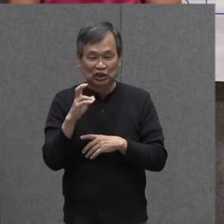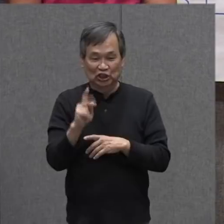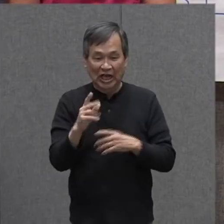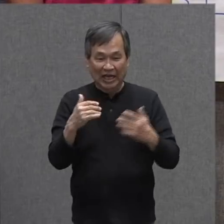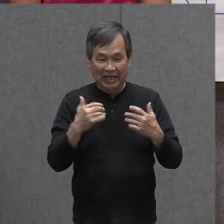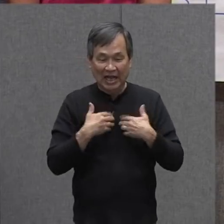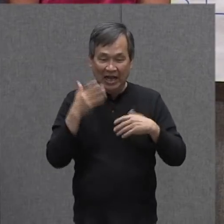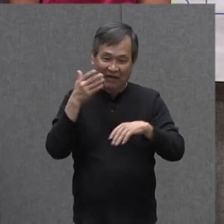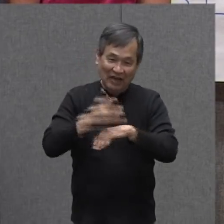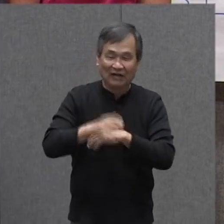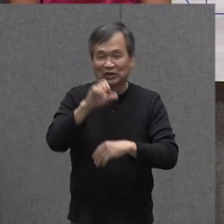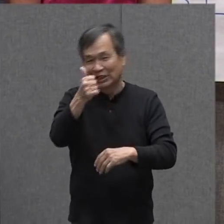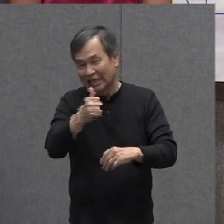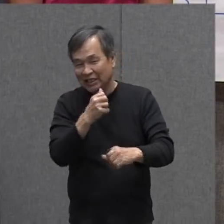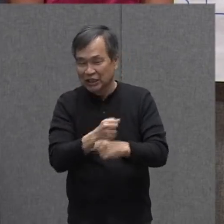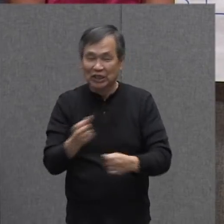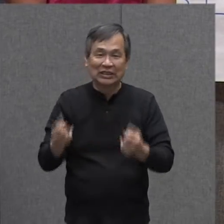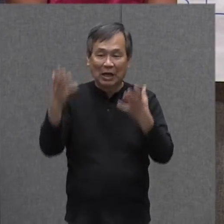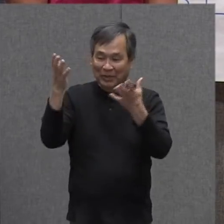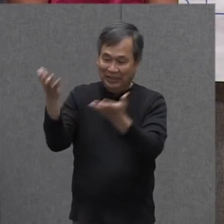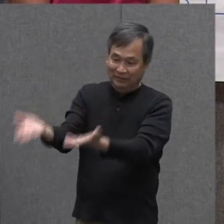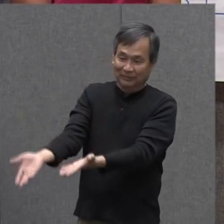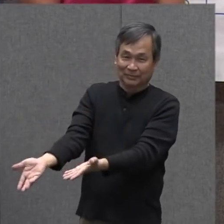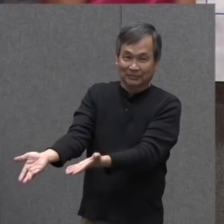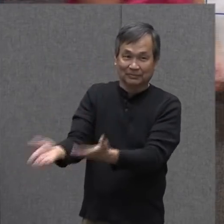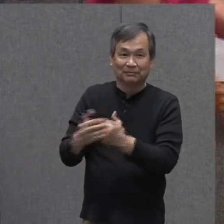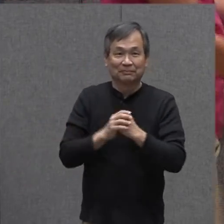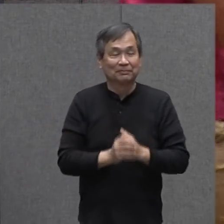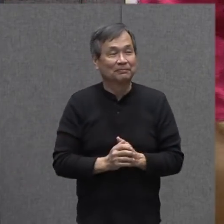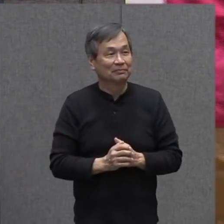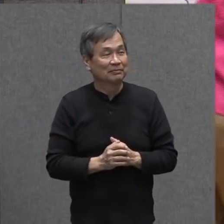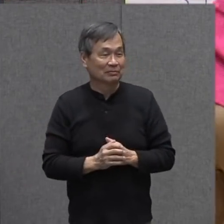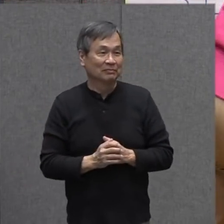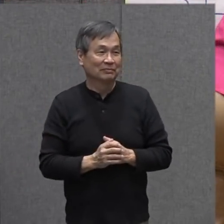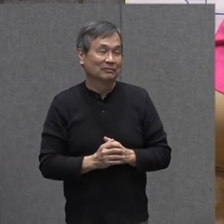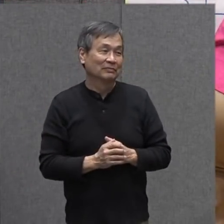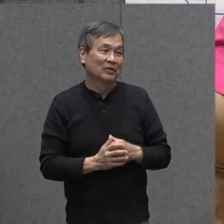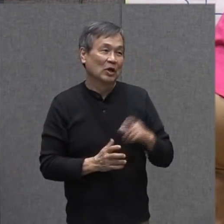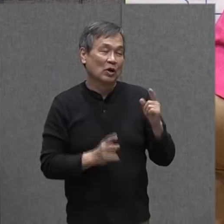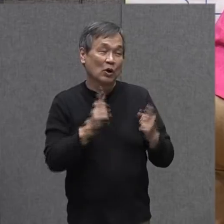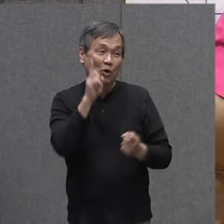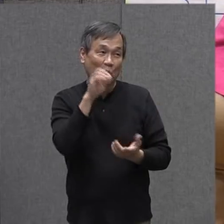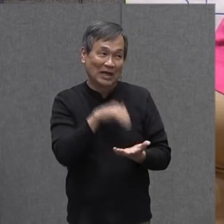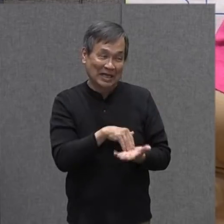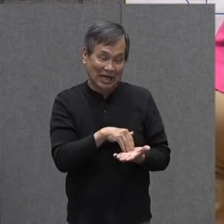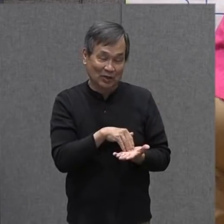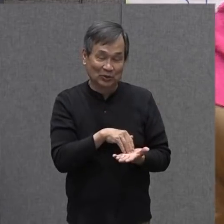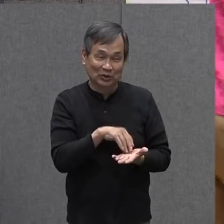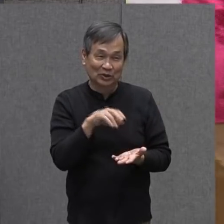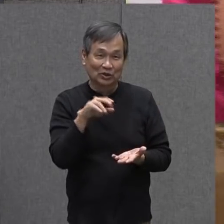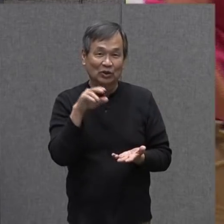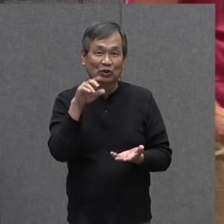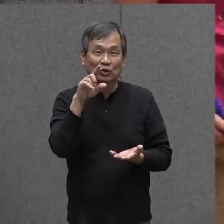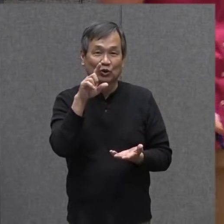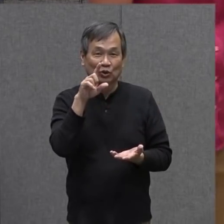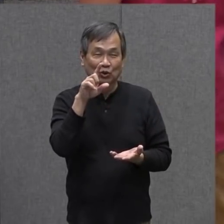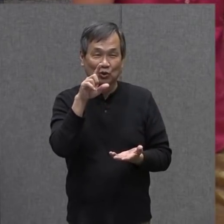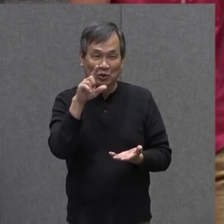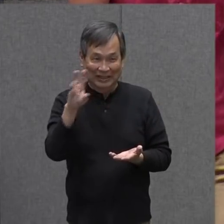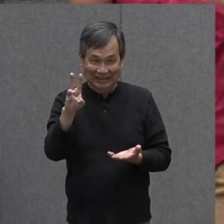be produced? Double it. Very good. Thank you. So we have 18. Jack eats 1.